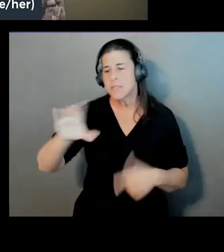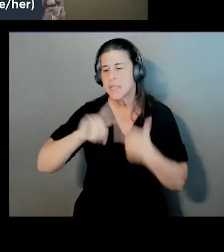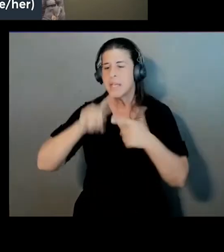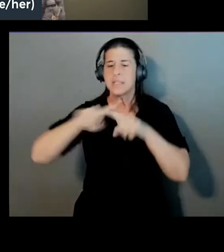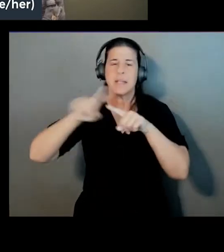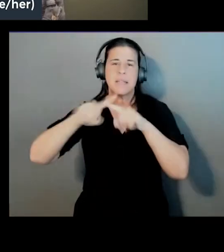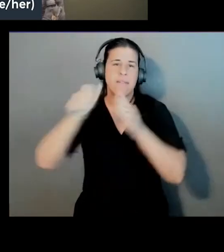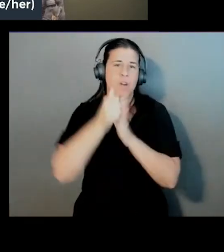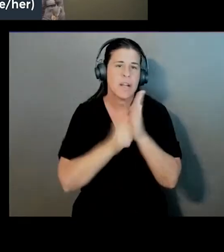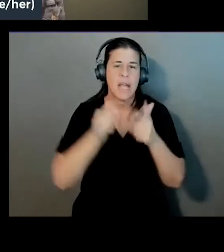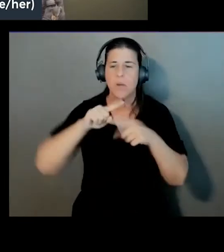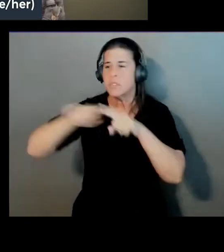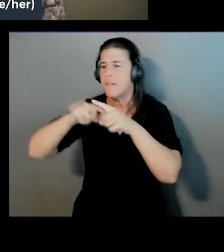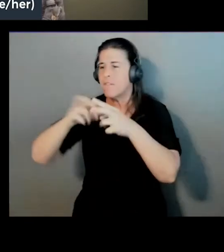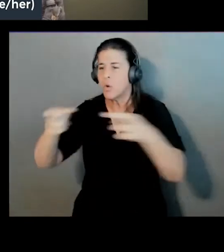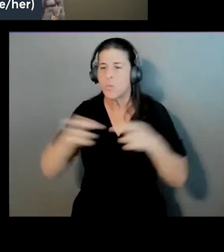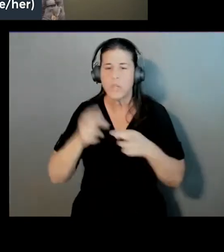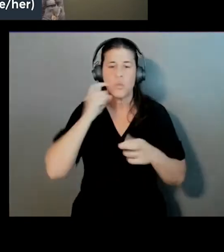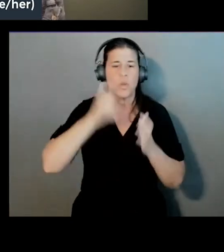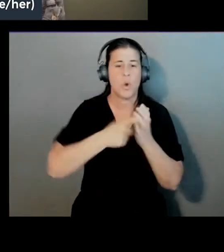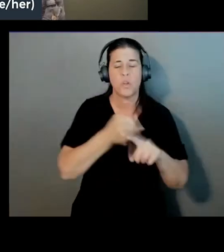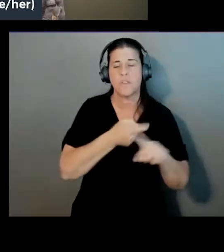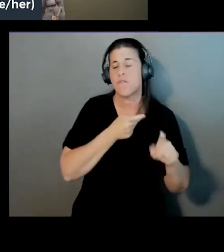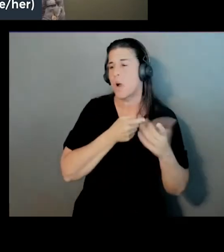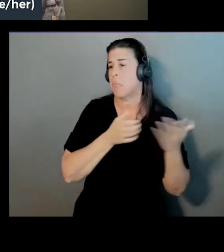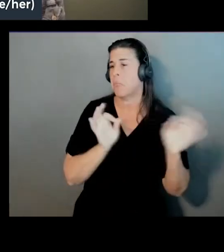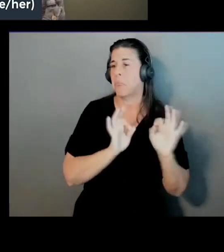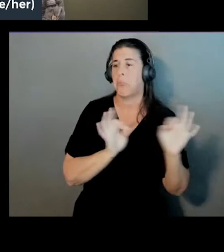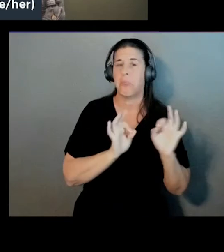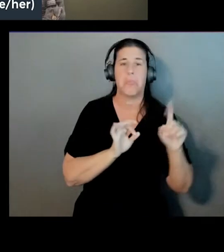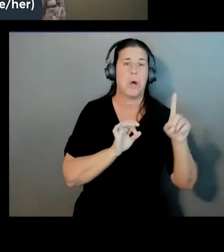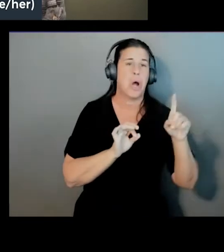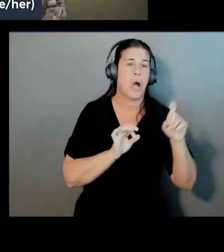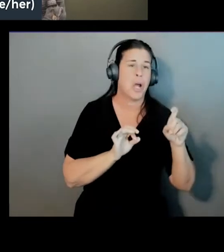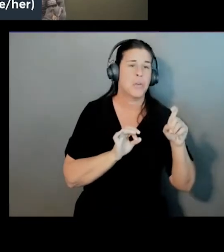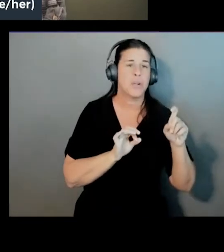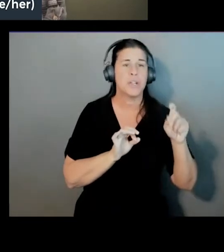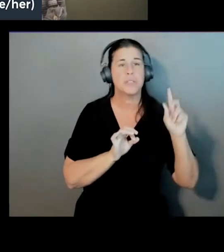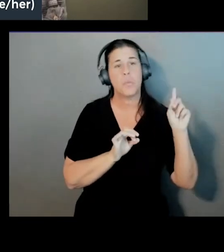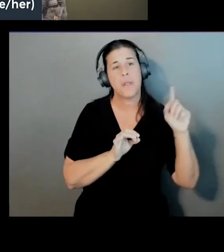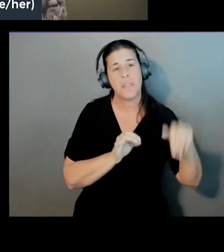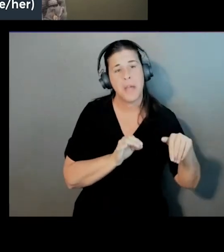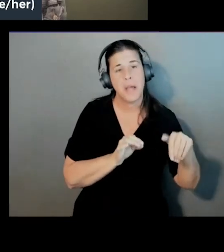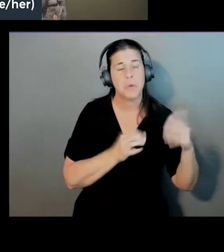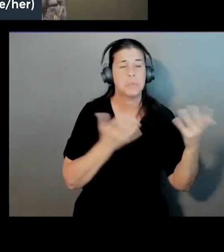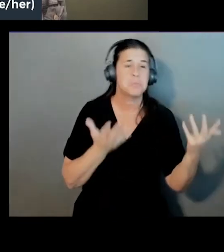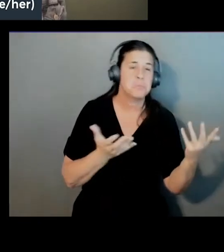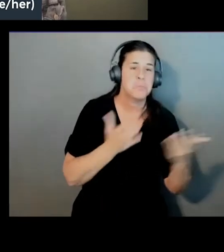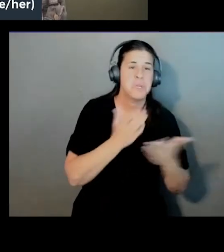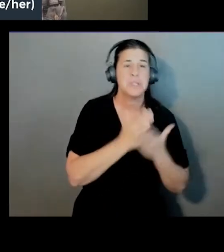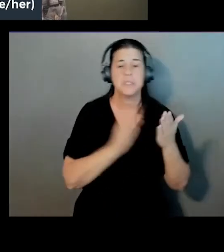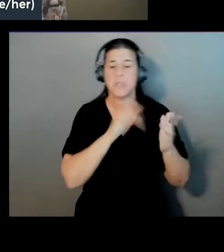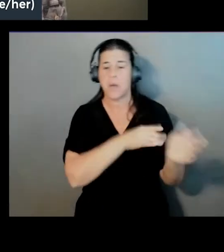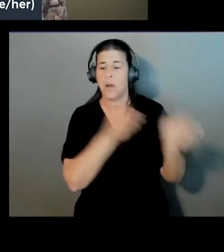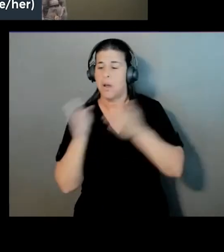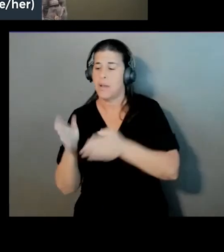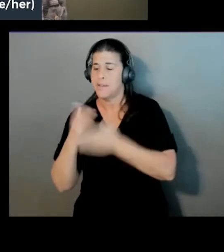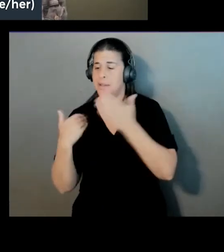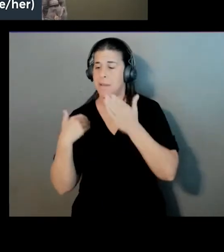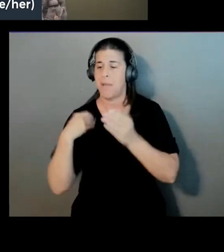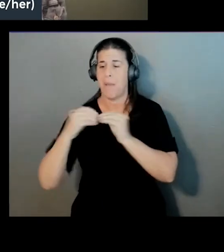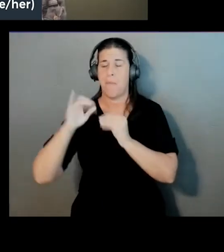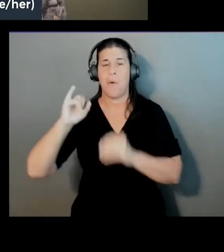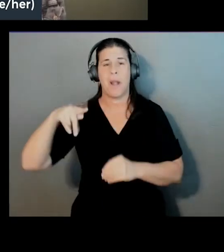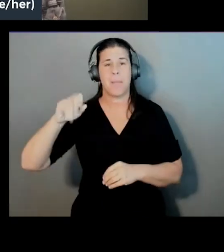and we found them growing from hundreds to thousands, or like even some of our customers have more IP addresses,